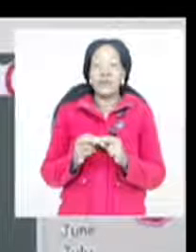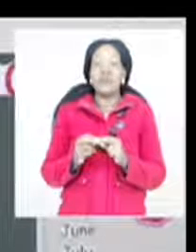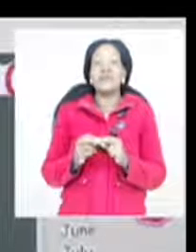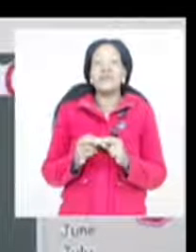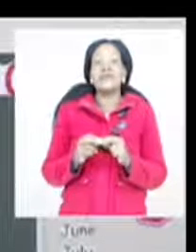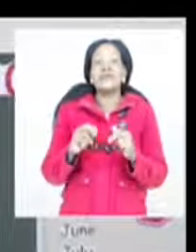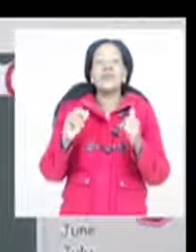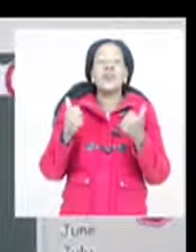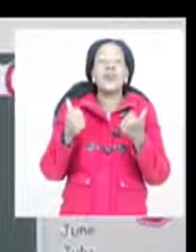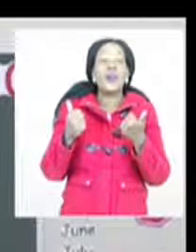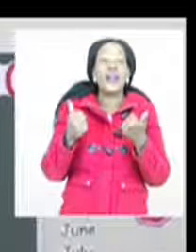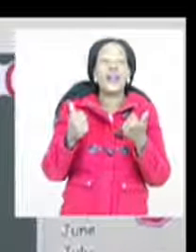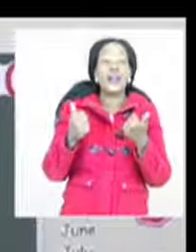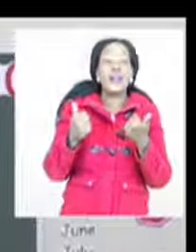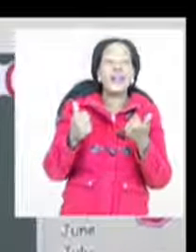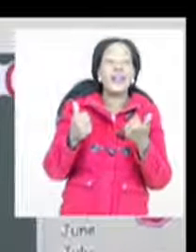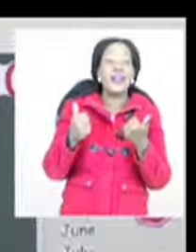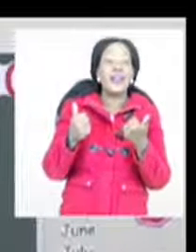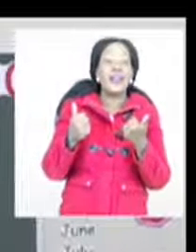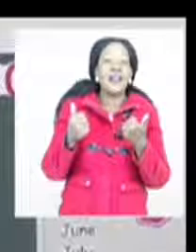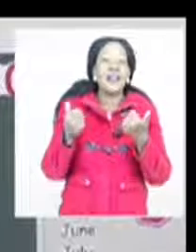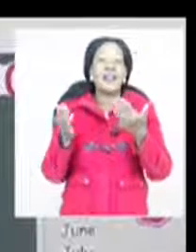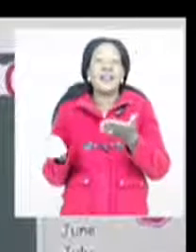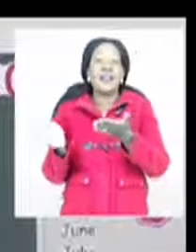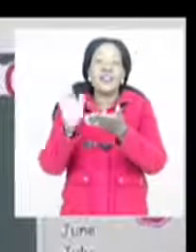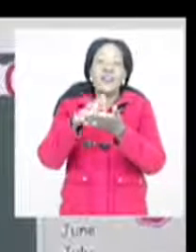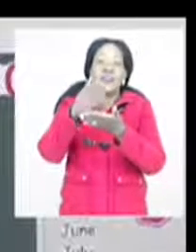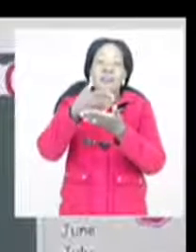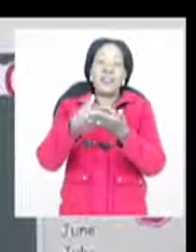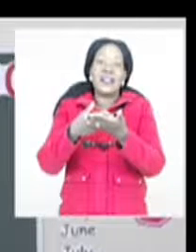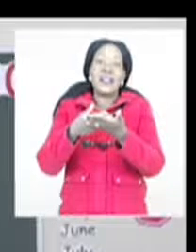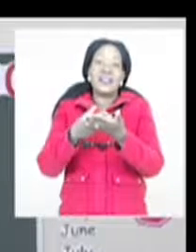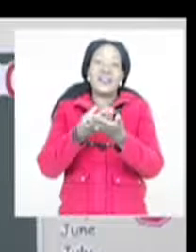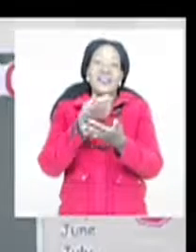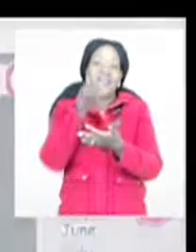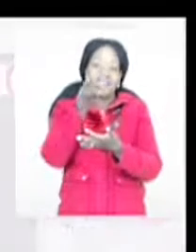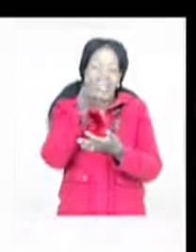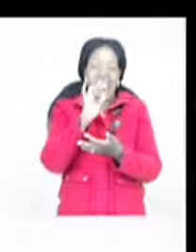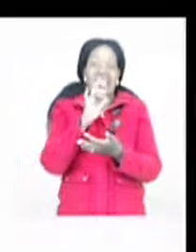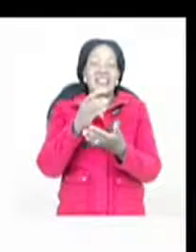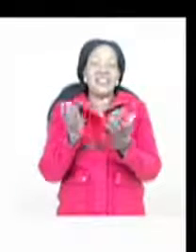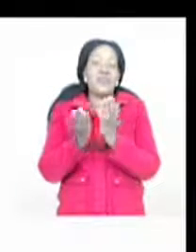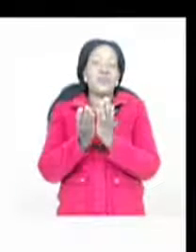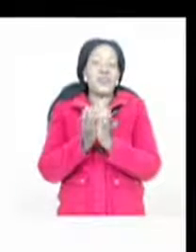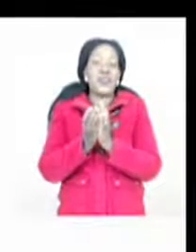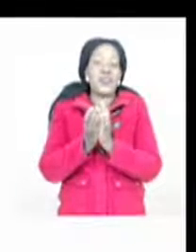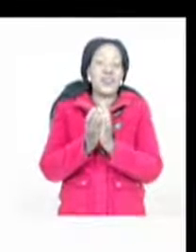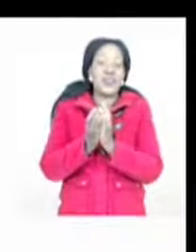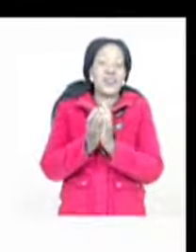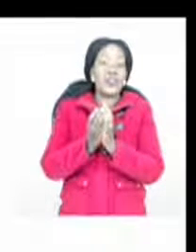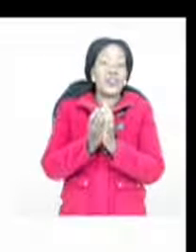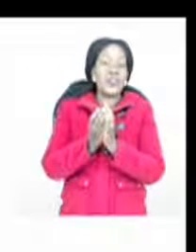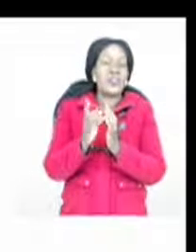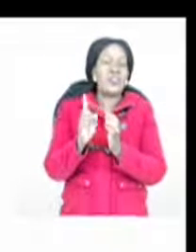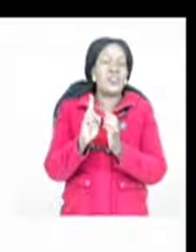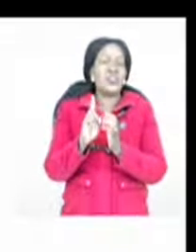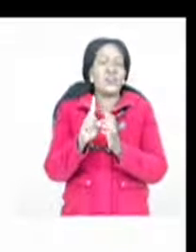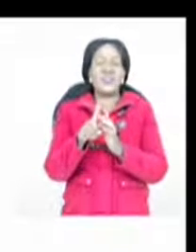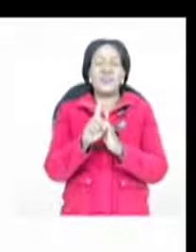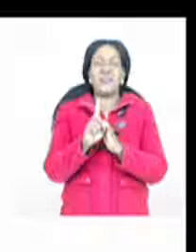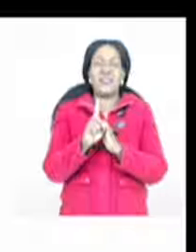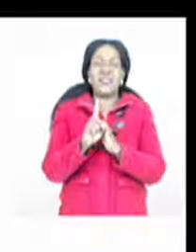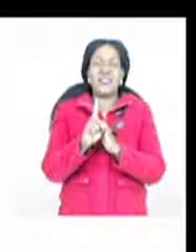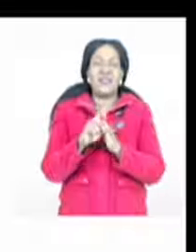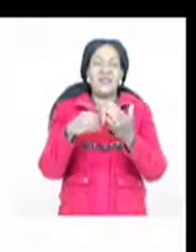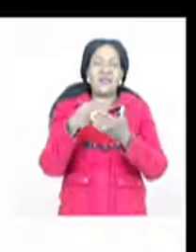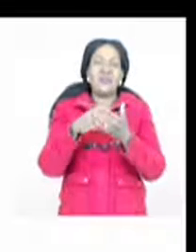count. Okay, friends, so let's turn to page 8 of our workbook. Let's see what must be done on page